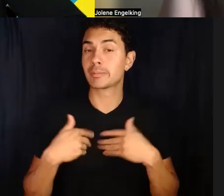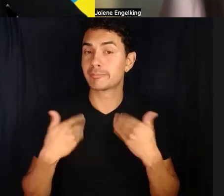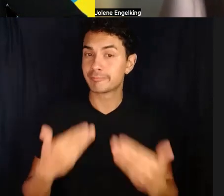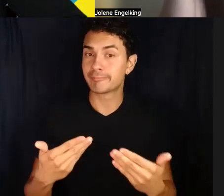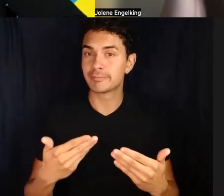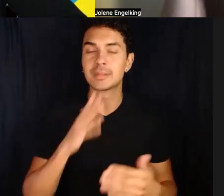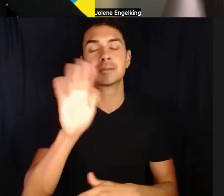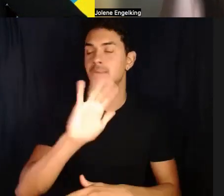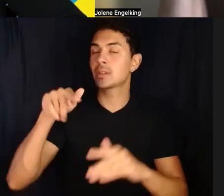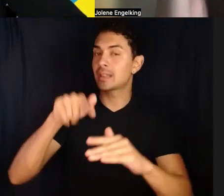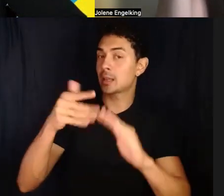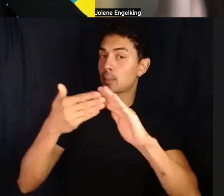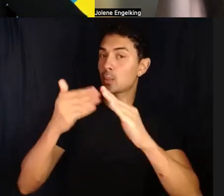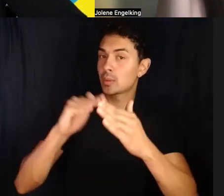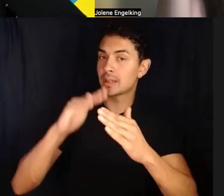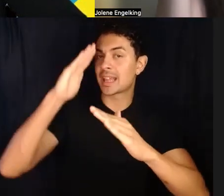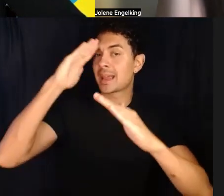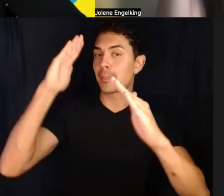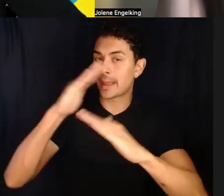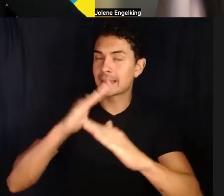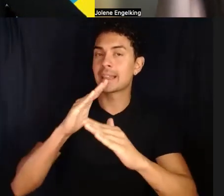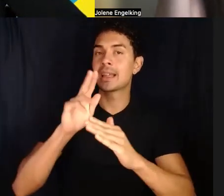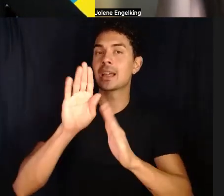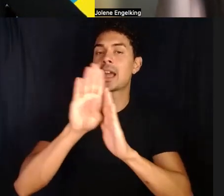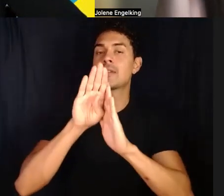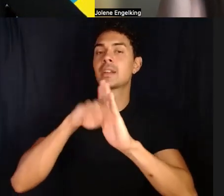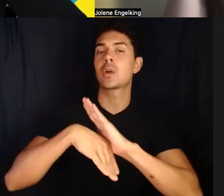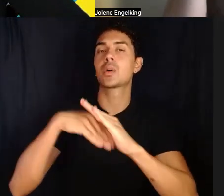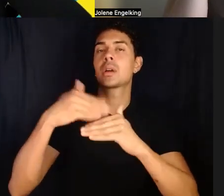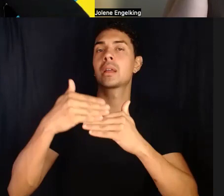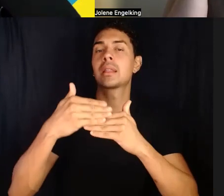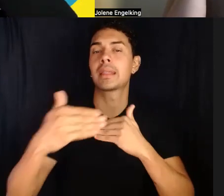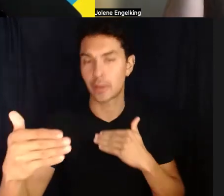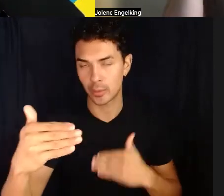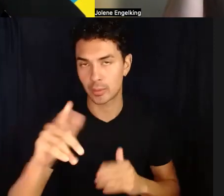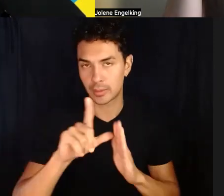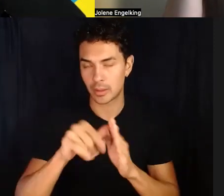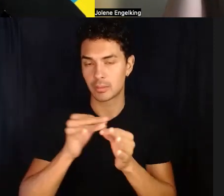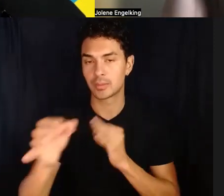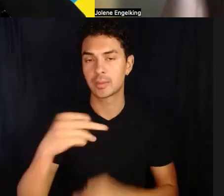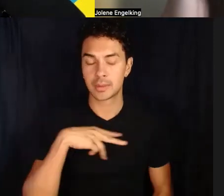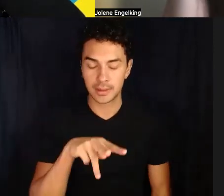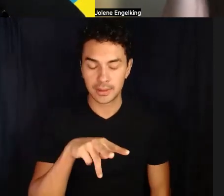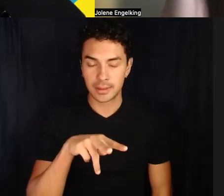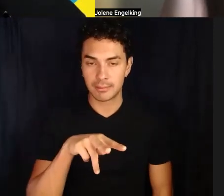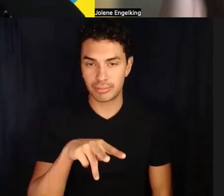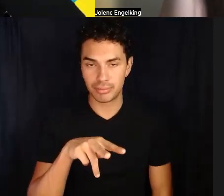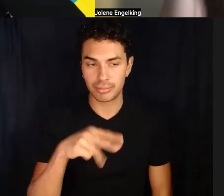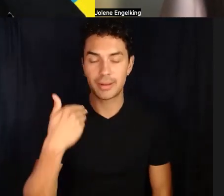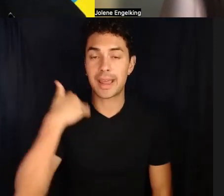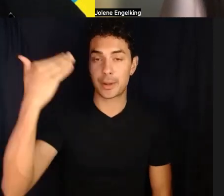community, it's expected that things will start 30 minutes later, right? And I had to check that, because it's also like, I know,